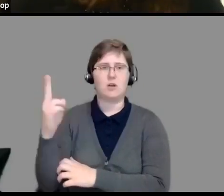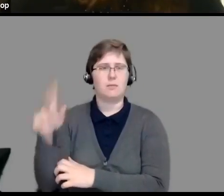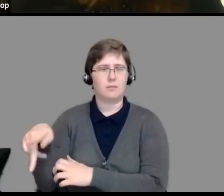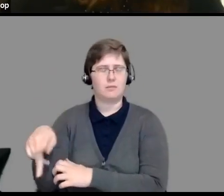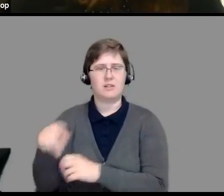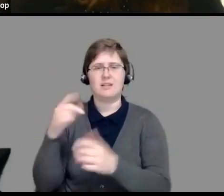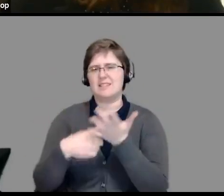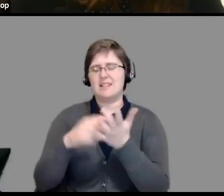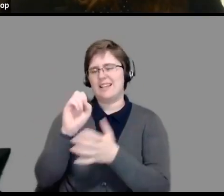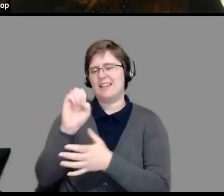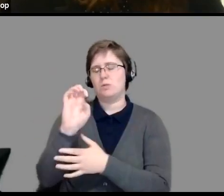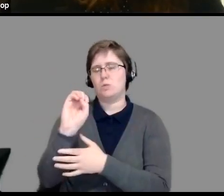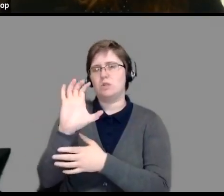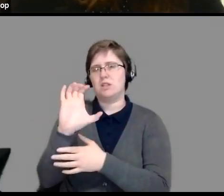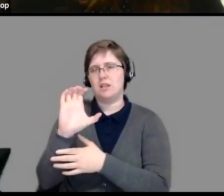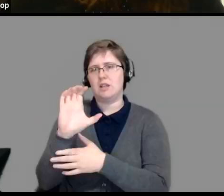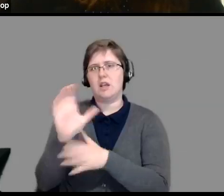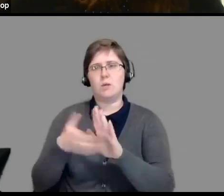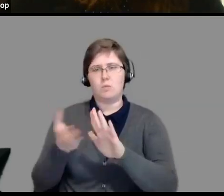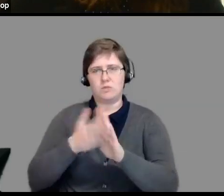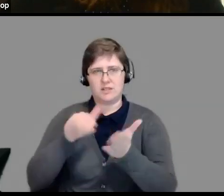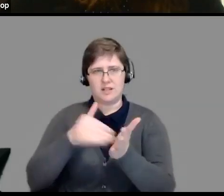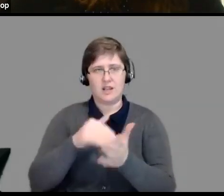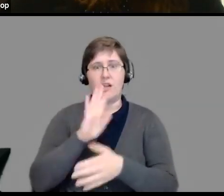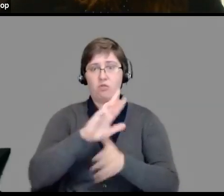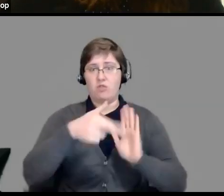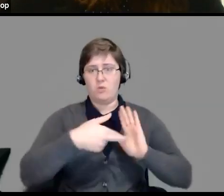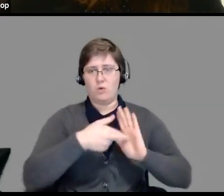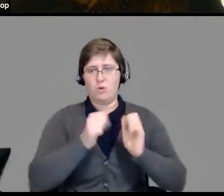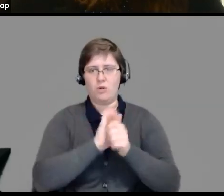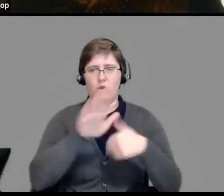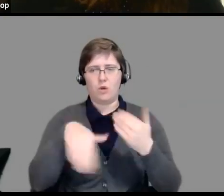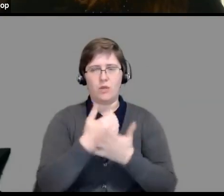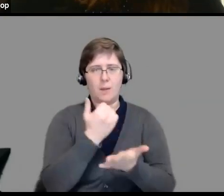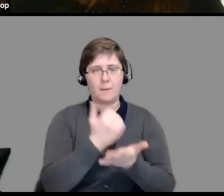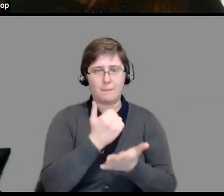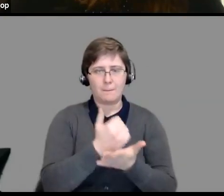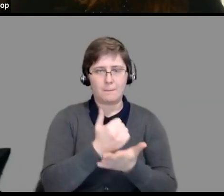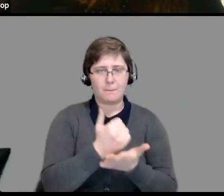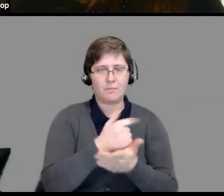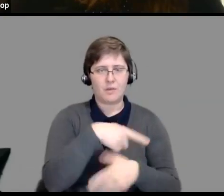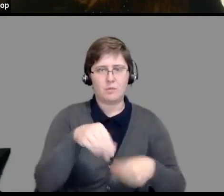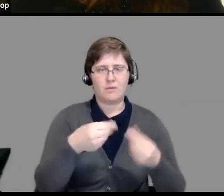Emergency Operations Center and the role that they are playing and all the help that they're providing.